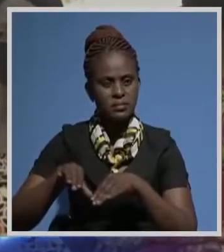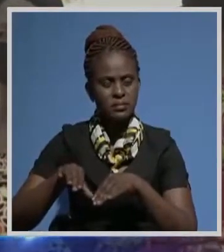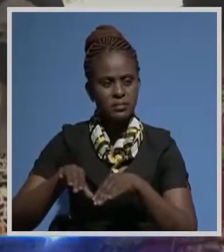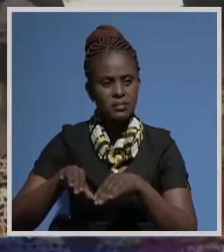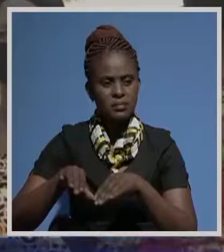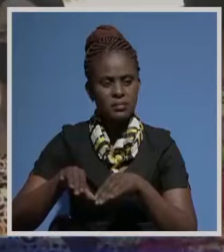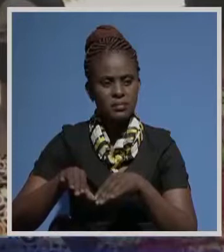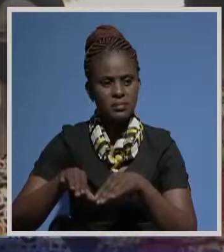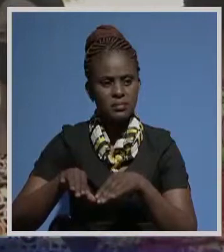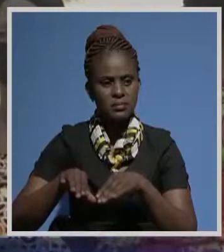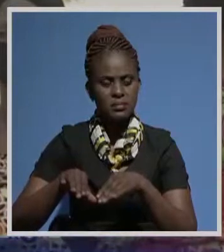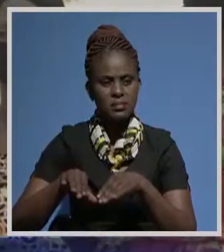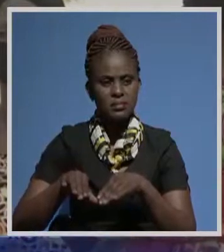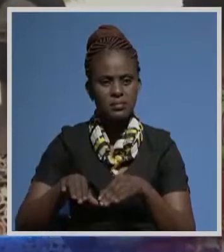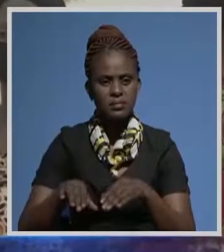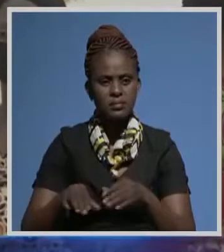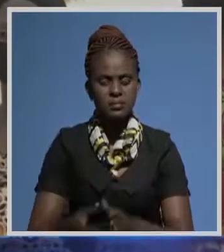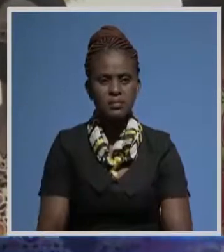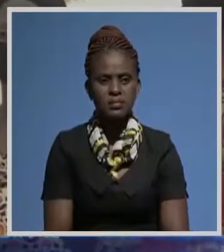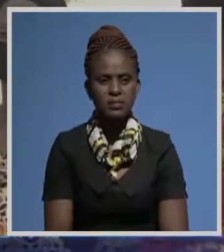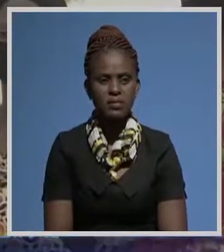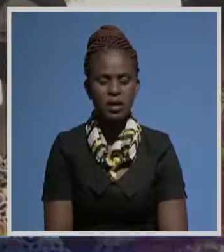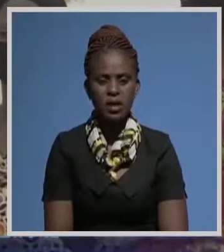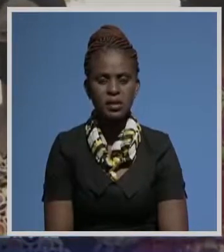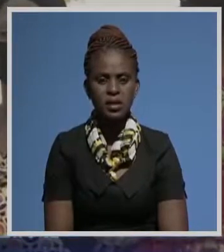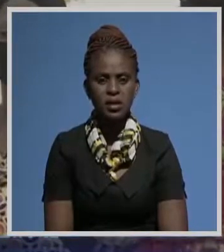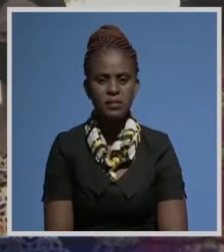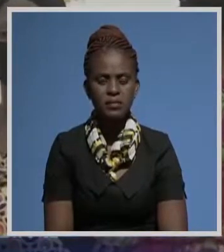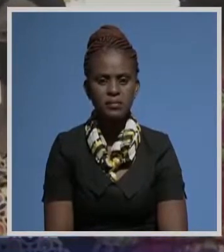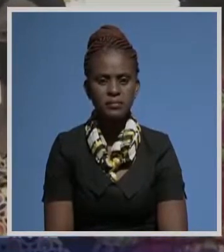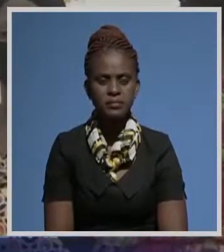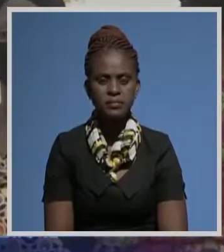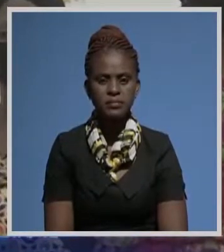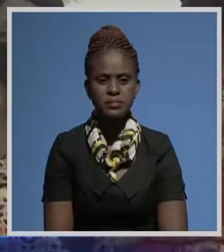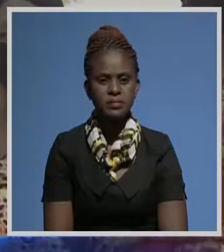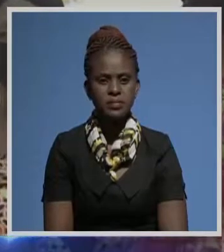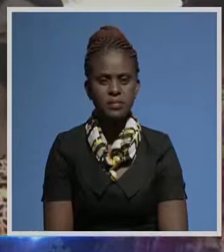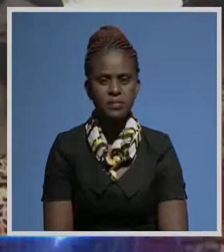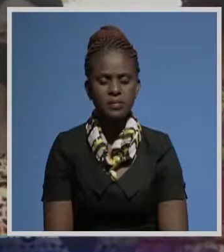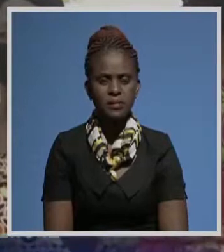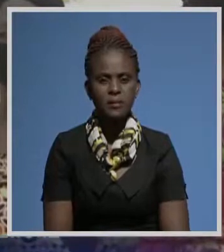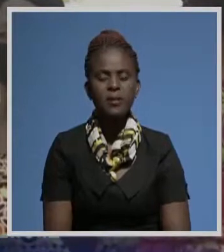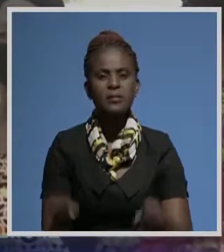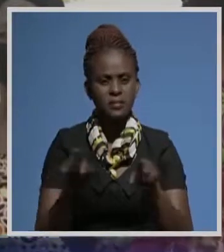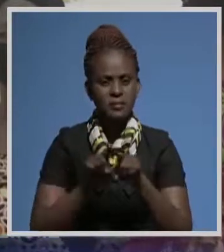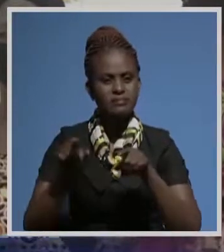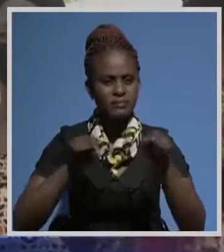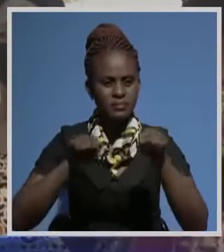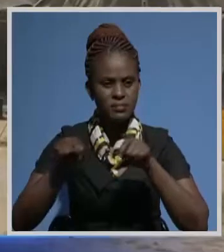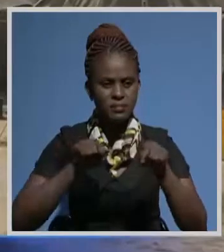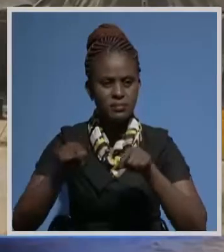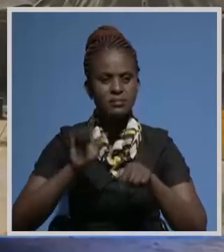Kitwe and is discussing with government on modalities to take over the